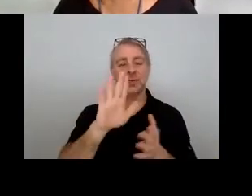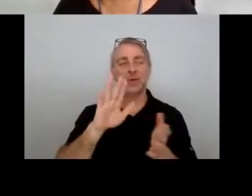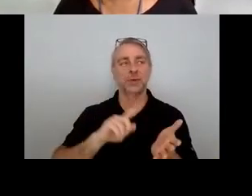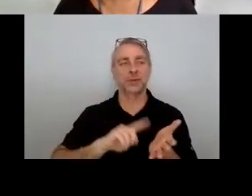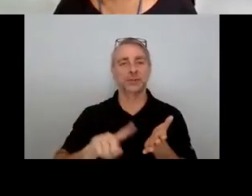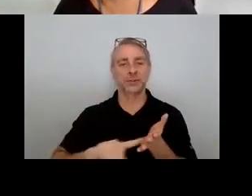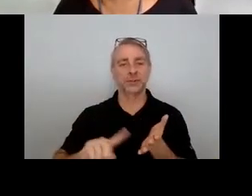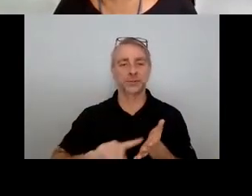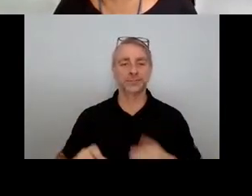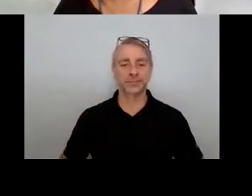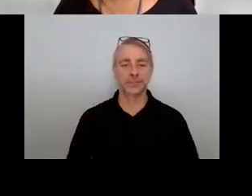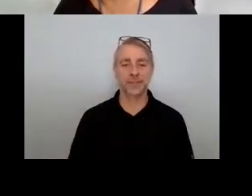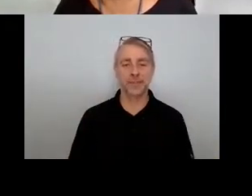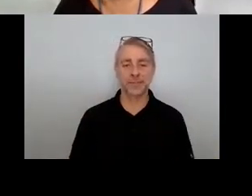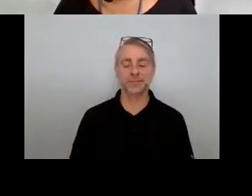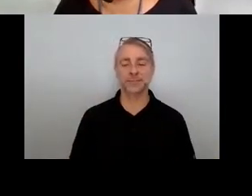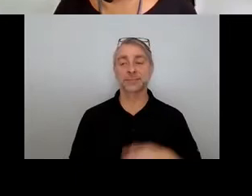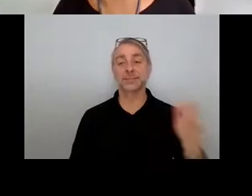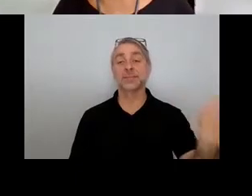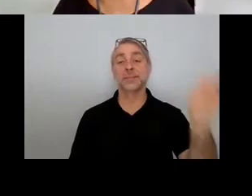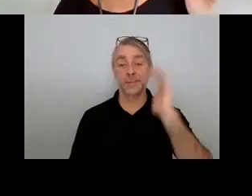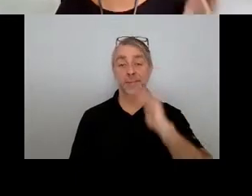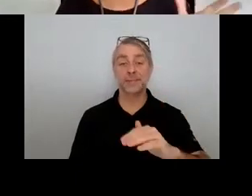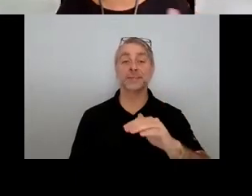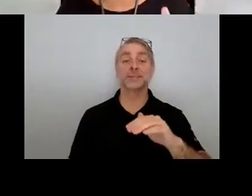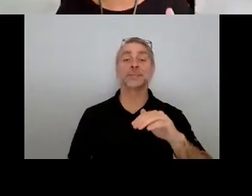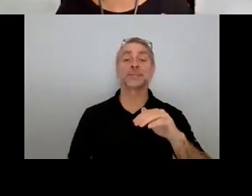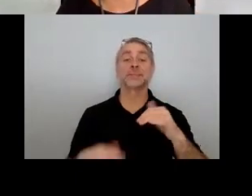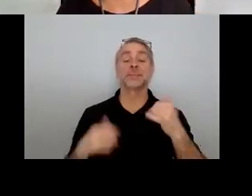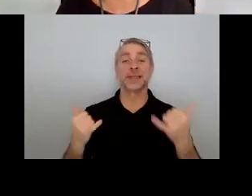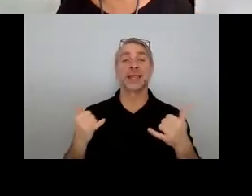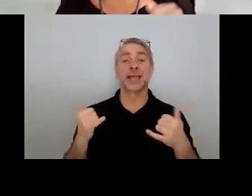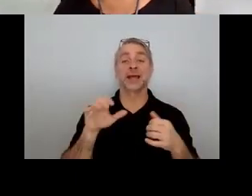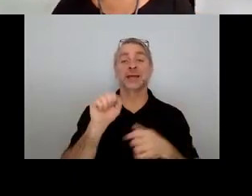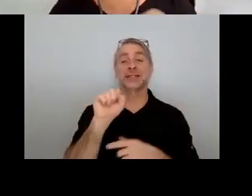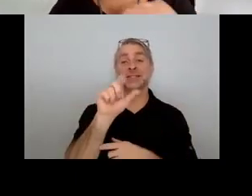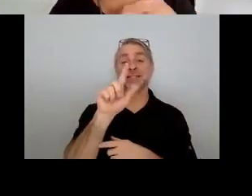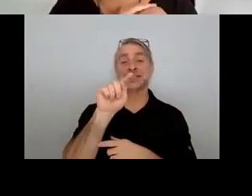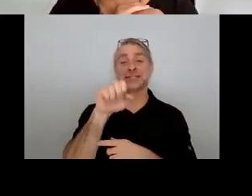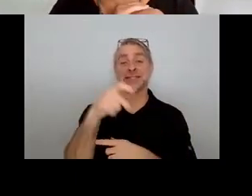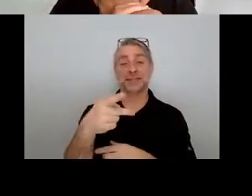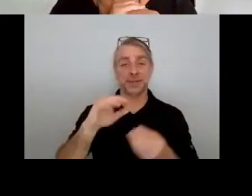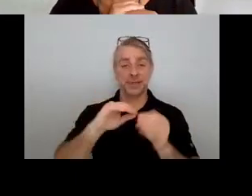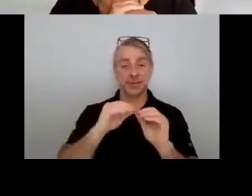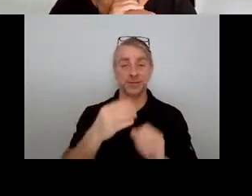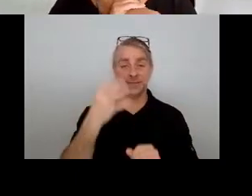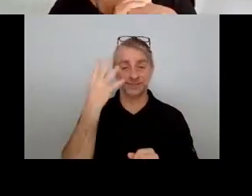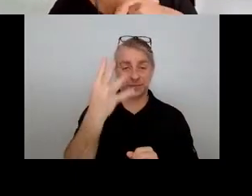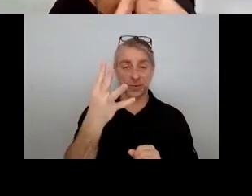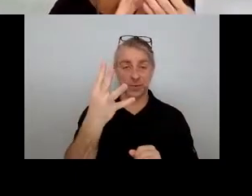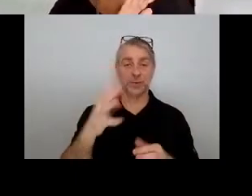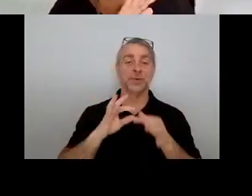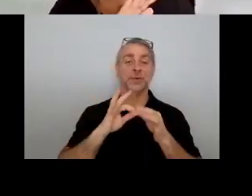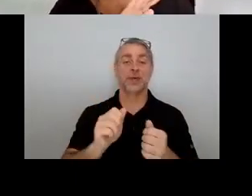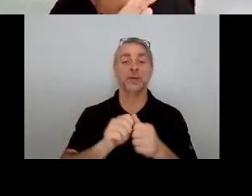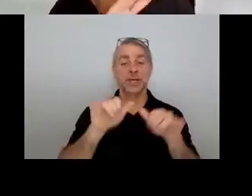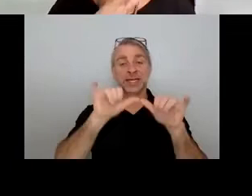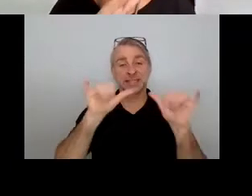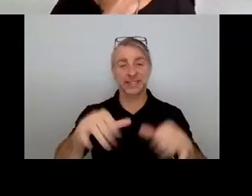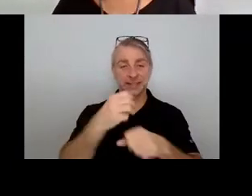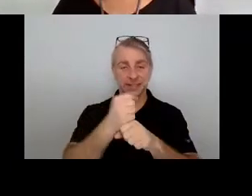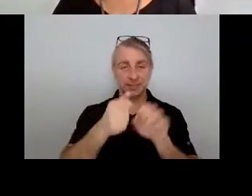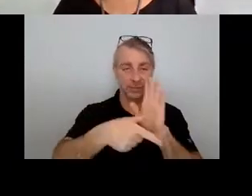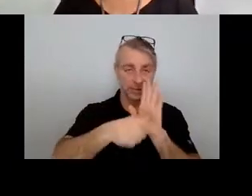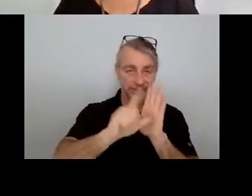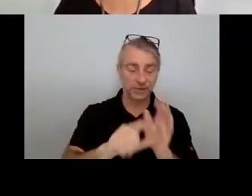Okay, so as we're going through our whirlwind tour, we are already on step 4 of the systematic review and meta-analysis. So once we have